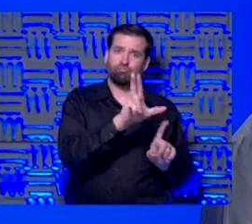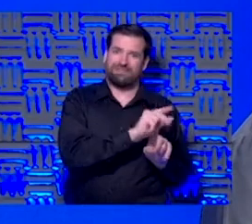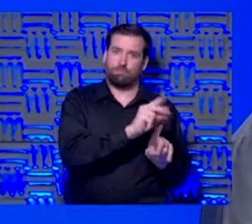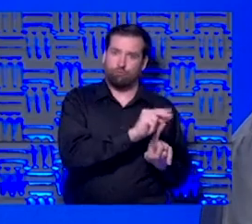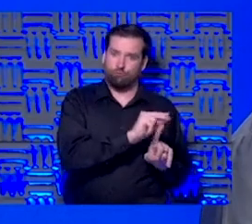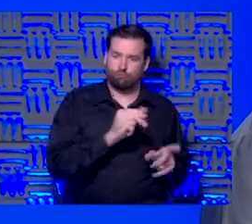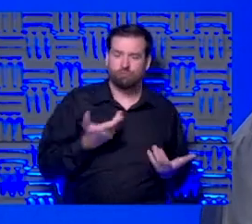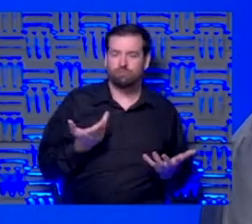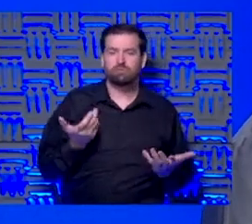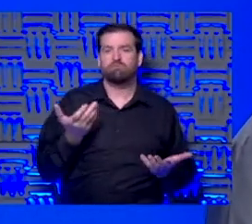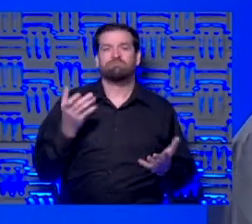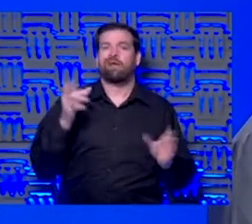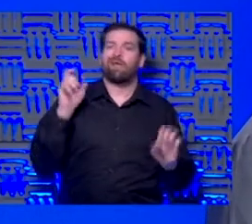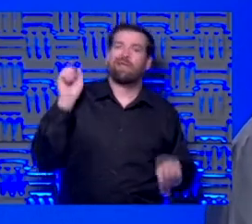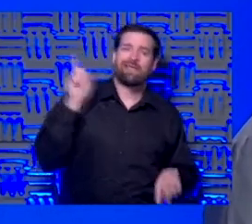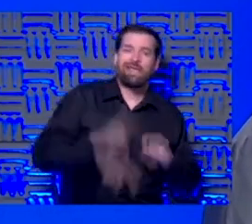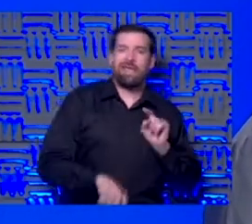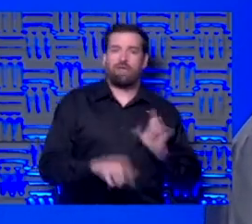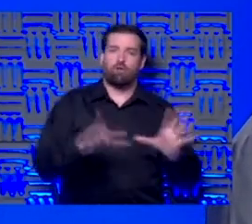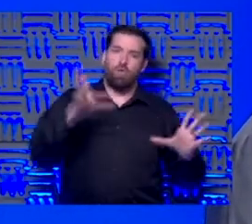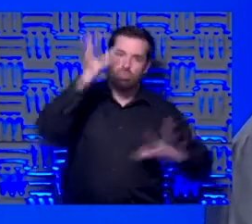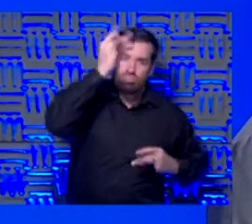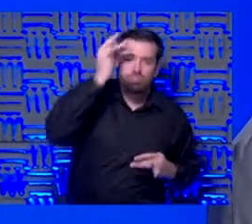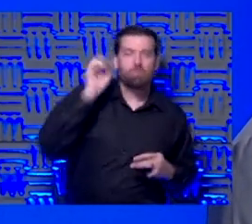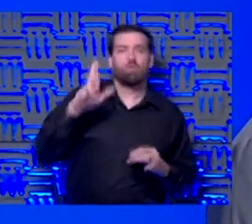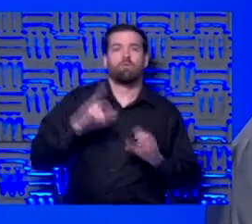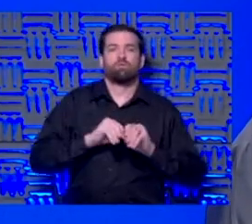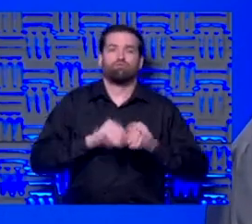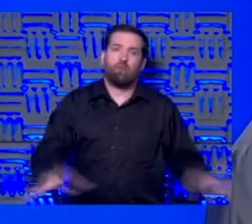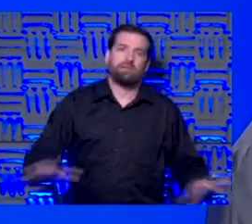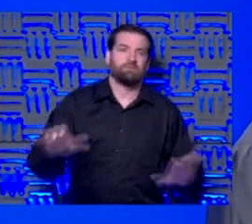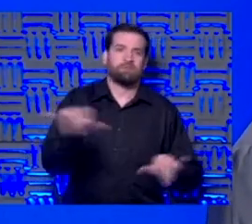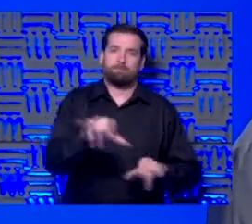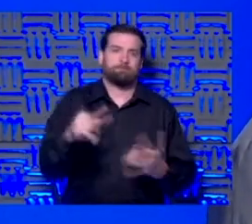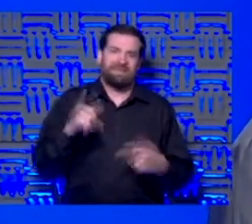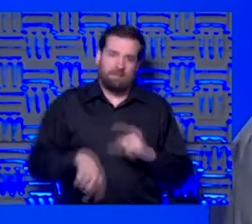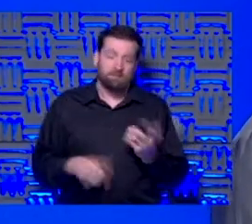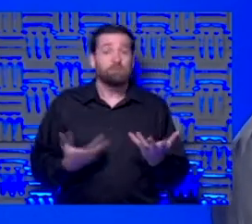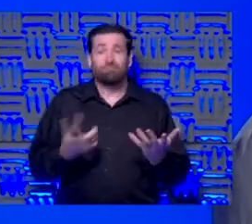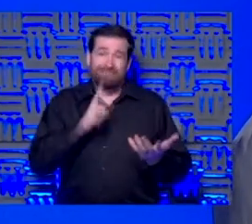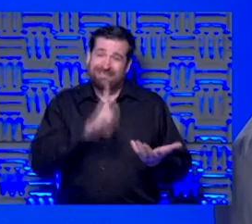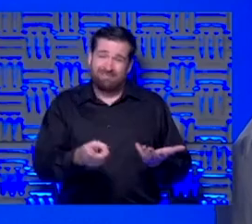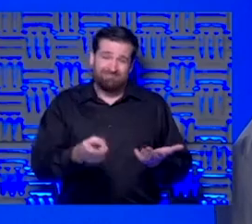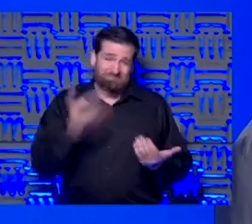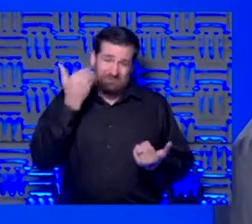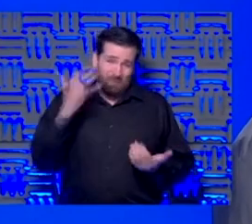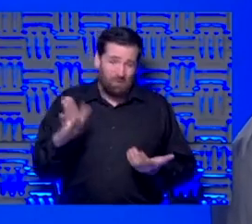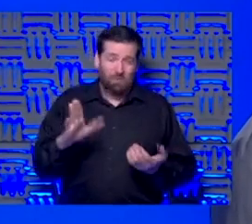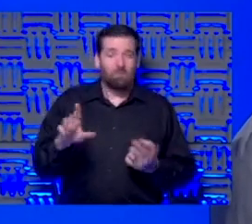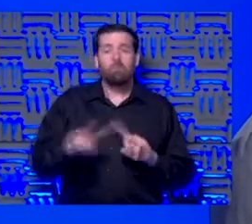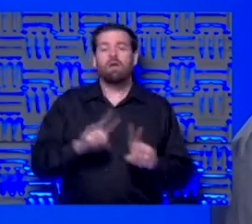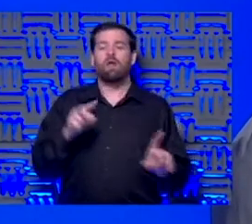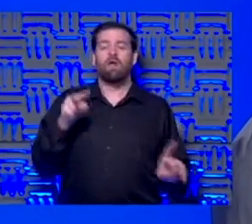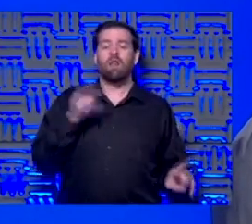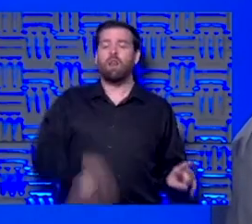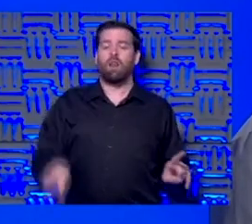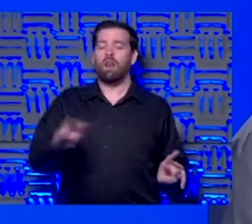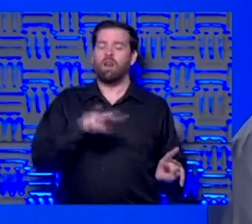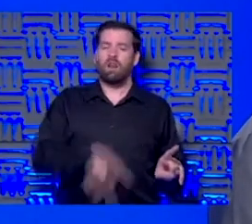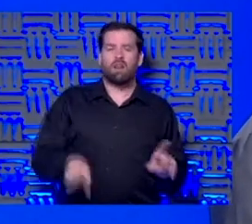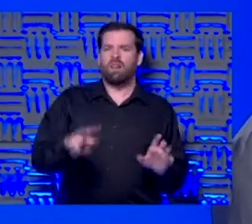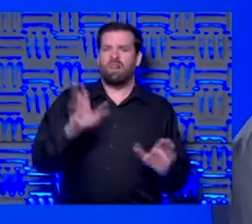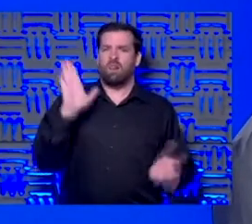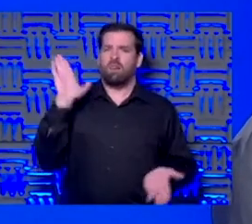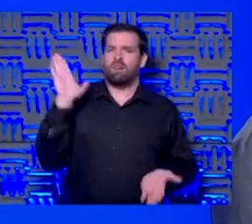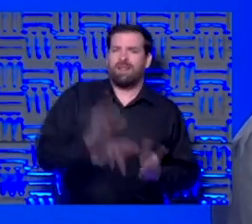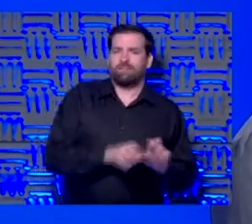to get infected or spread it as much because of that. So we really don't know. But based on that indirect evidence of lack of transmission